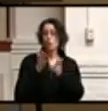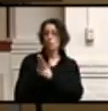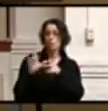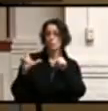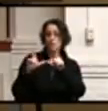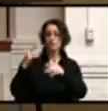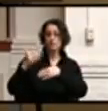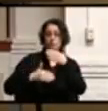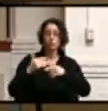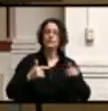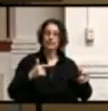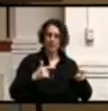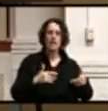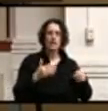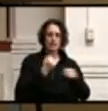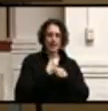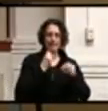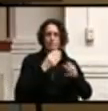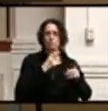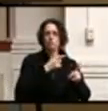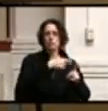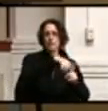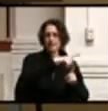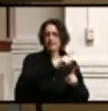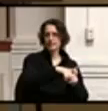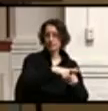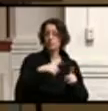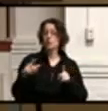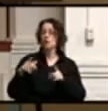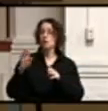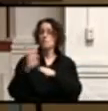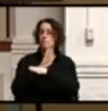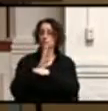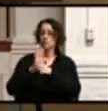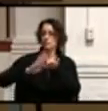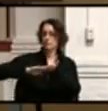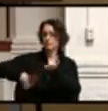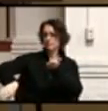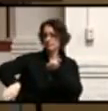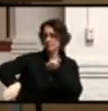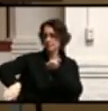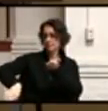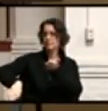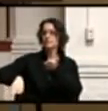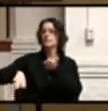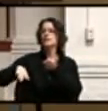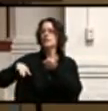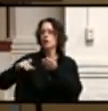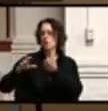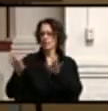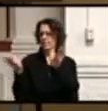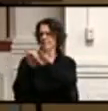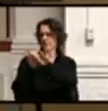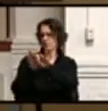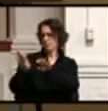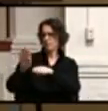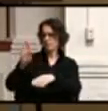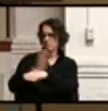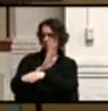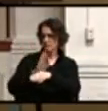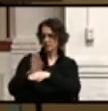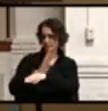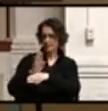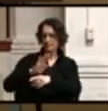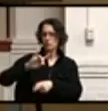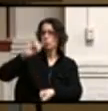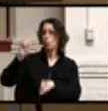process. Yep. A business gets an exemption of up to $5,000 in assessment value when they take out the license, which is